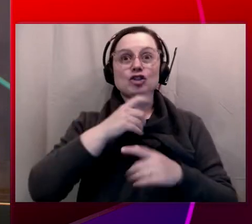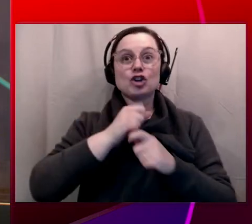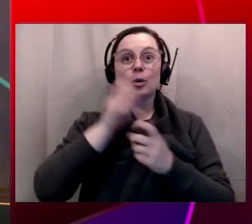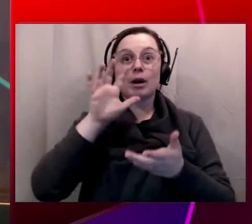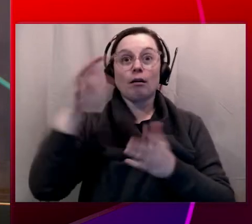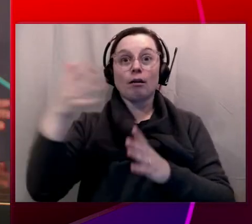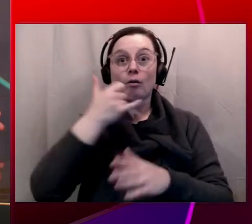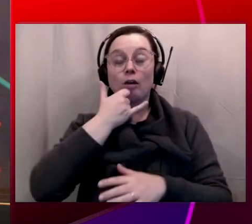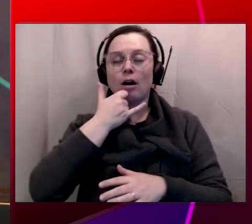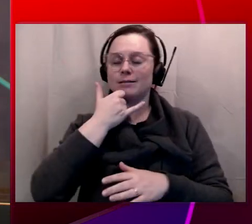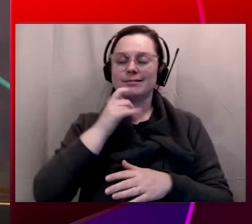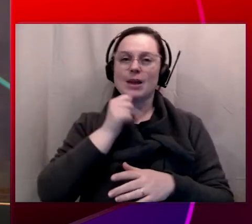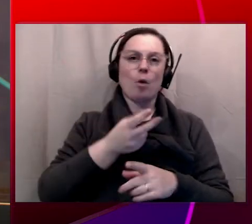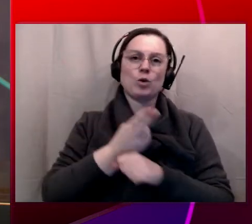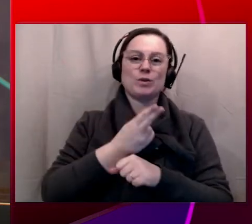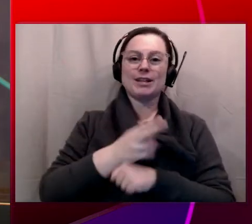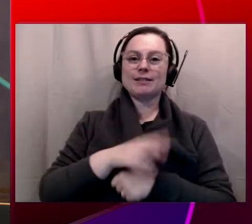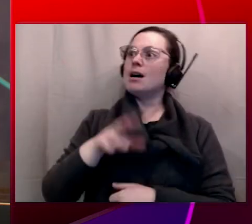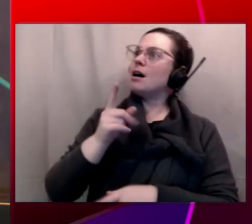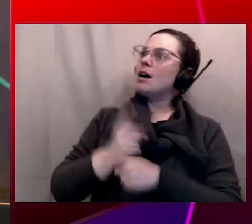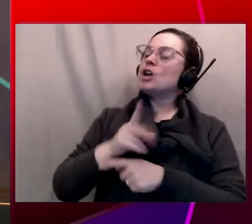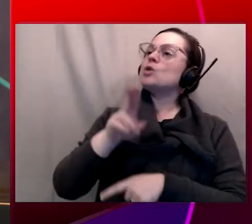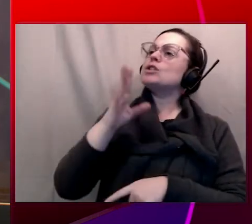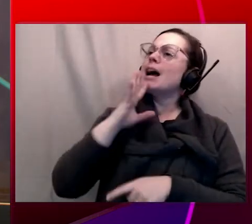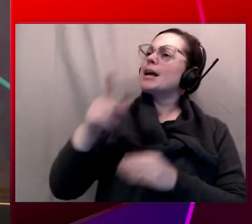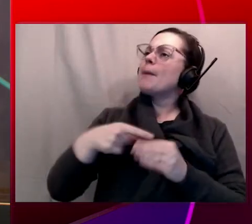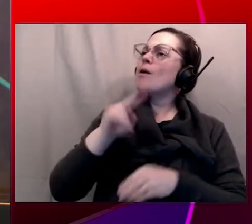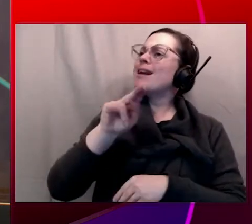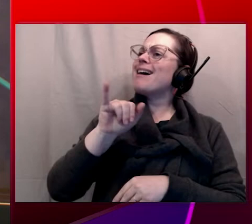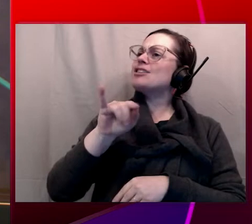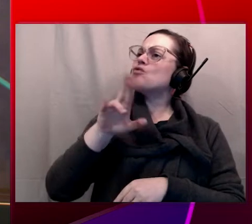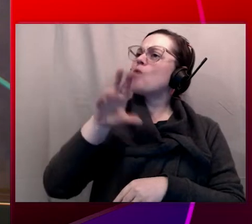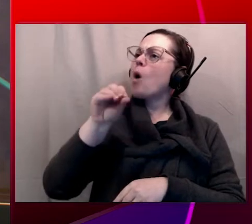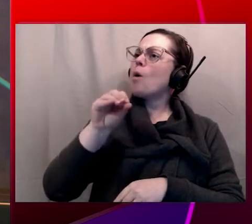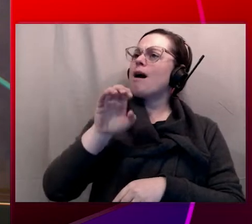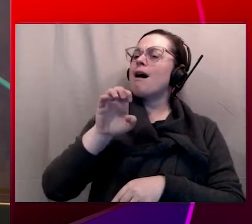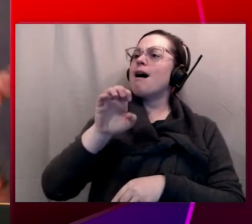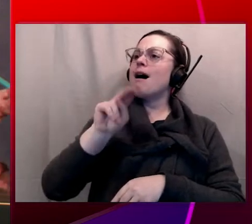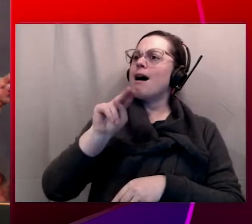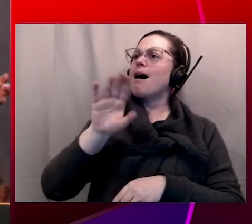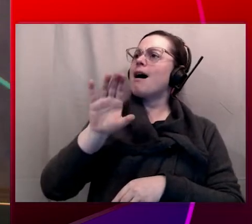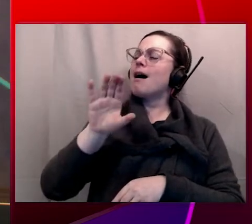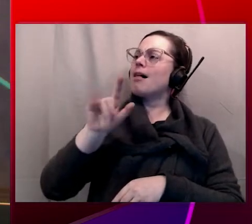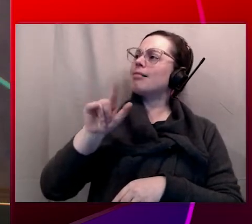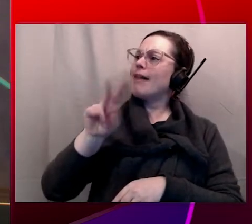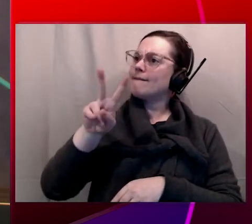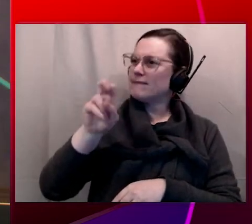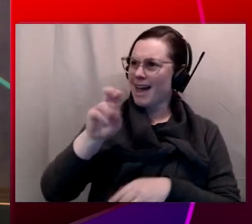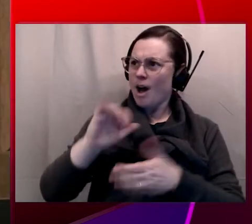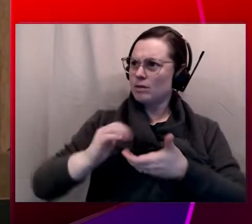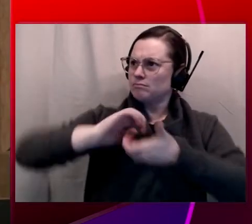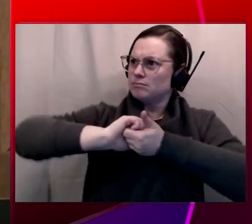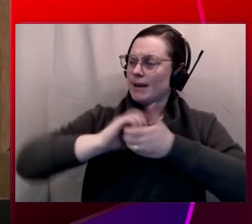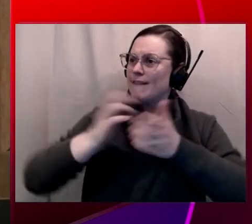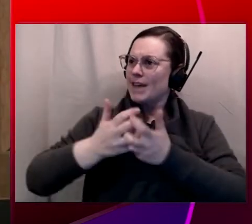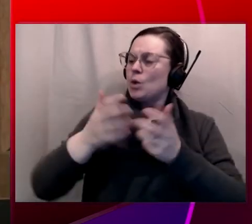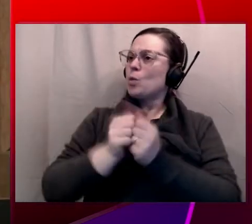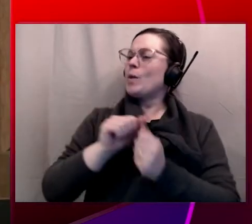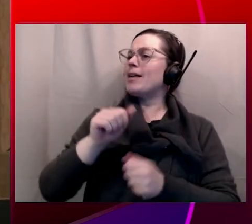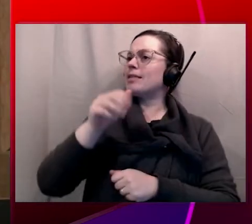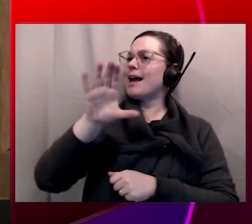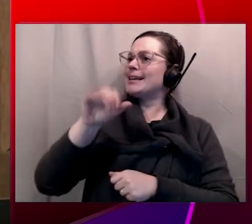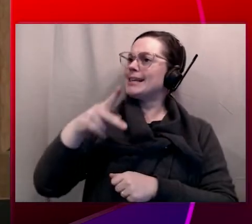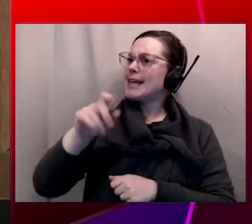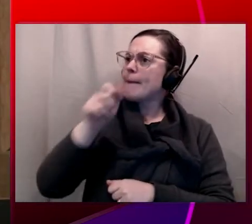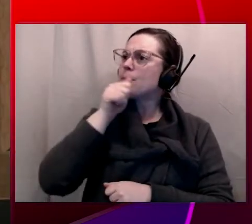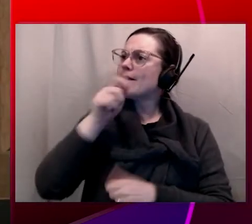about Nitro Enclaves. Can you tell us more about like how Nitro Enclaves kind of fit with Cape Privacy? Yeah, so first of all, we want